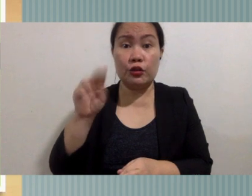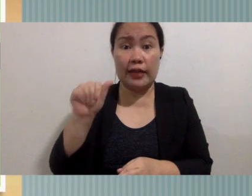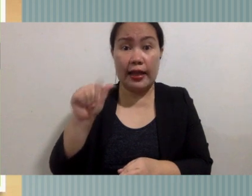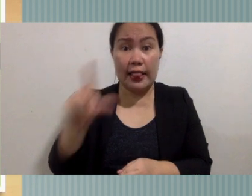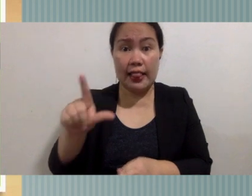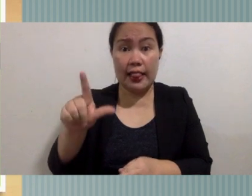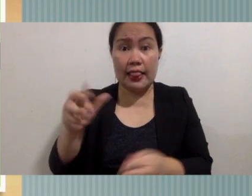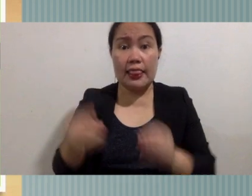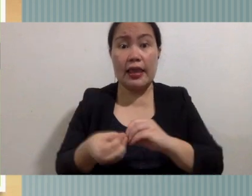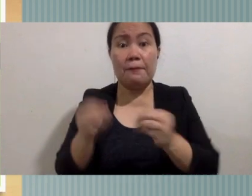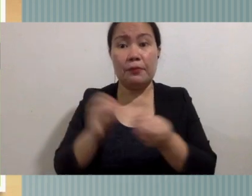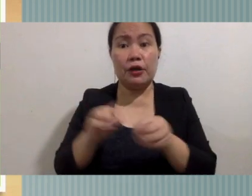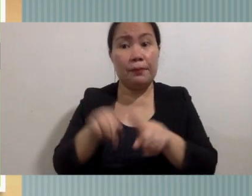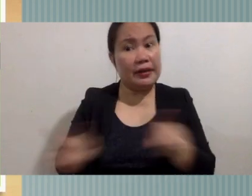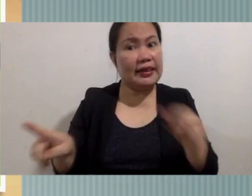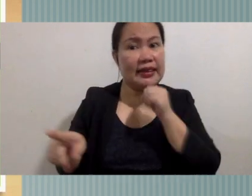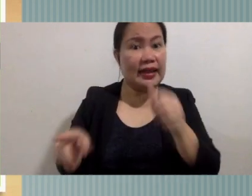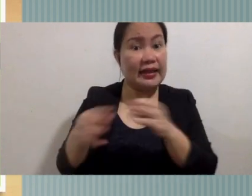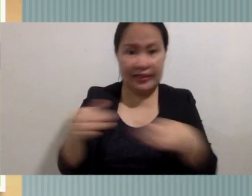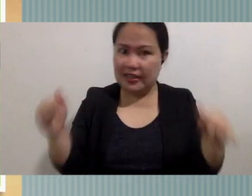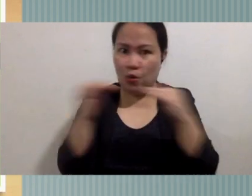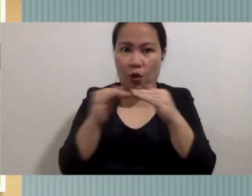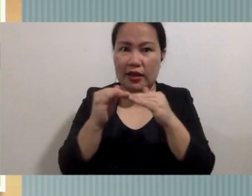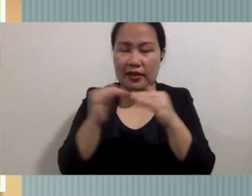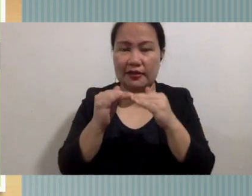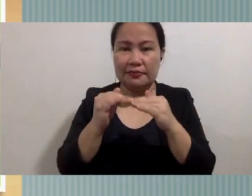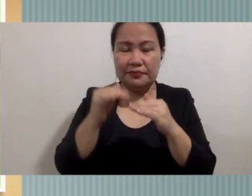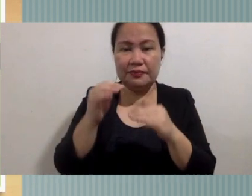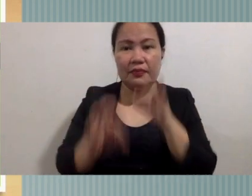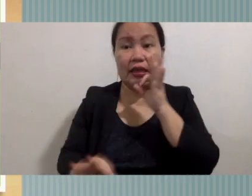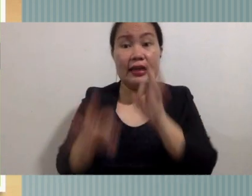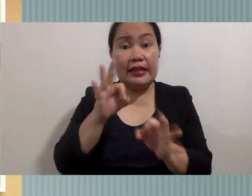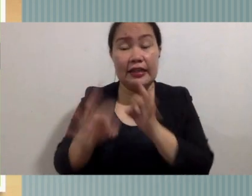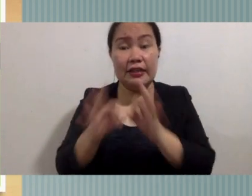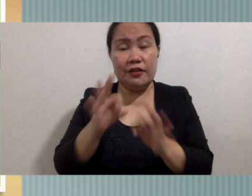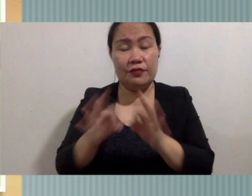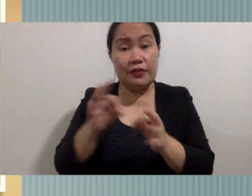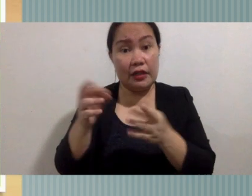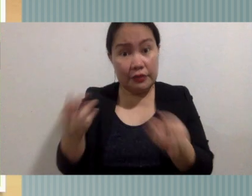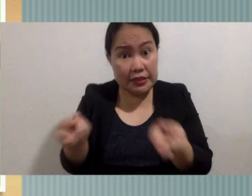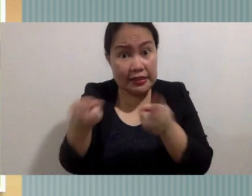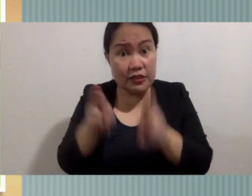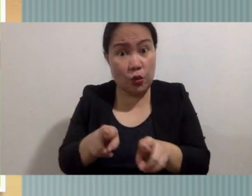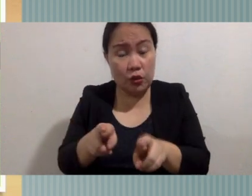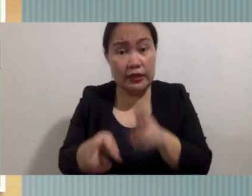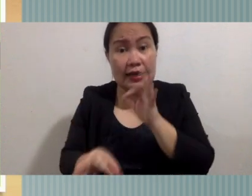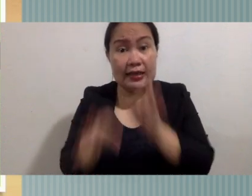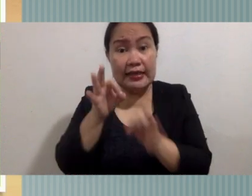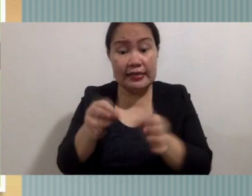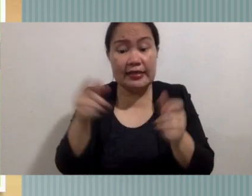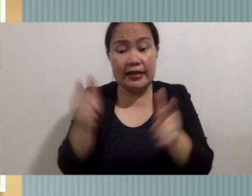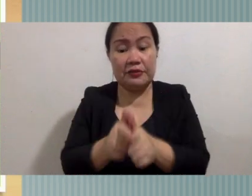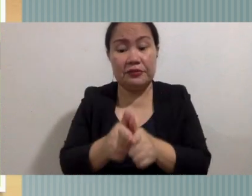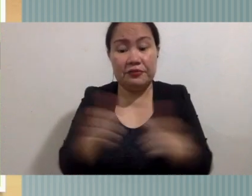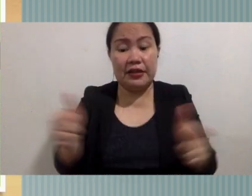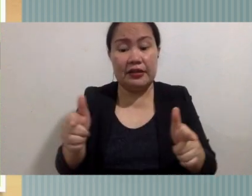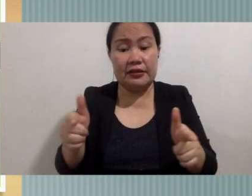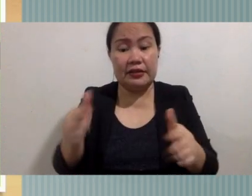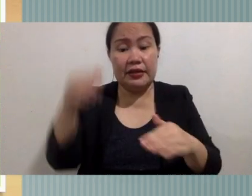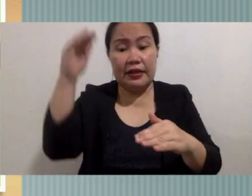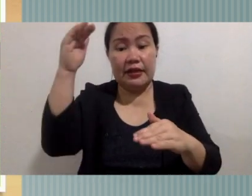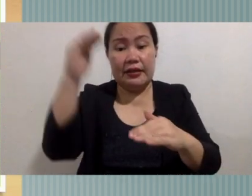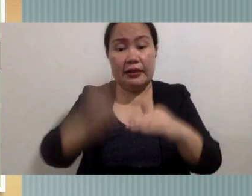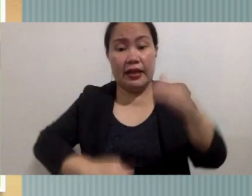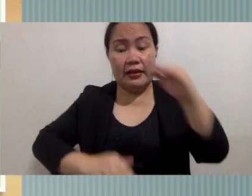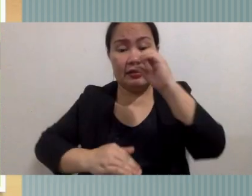but not equal. Remember this. Ulitin ko, if the result is greater